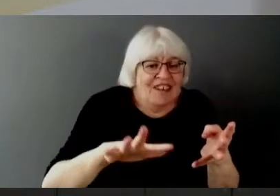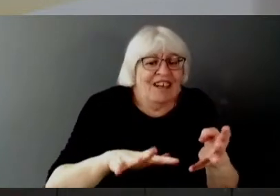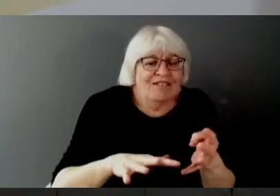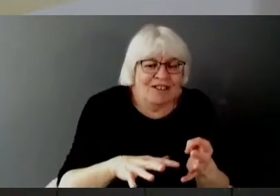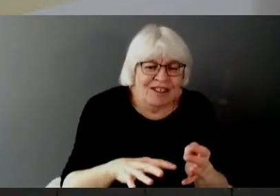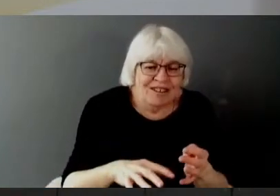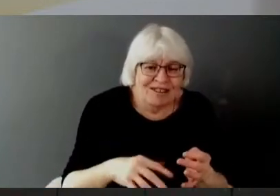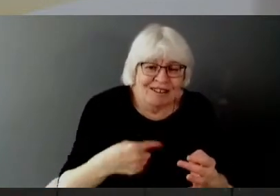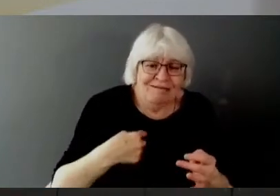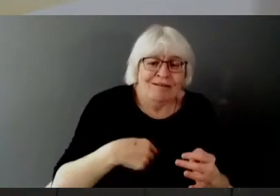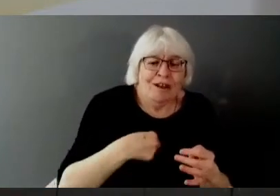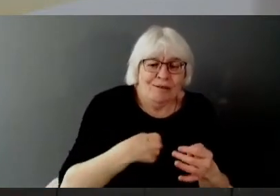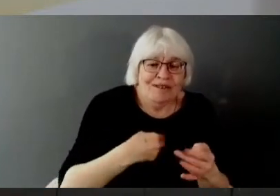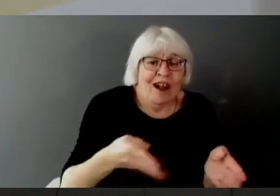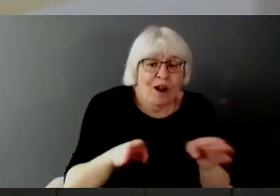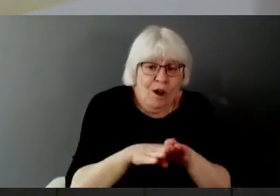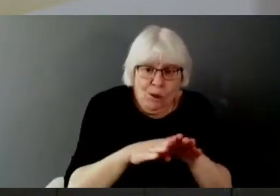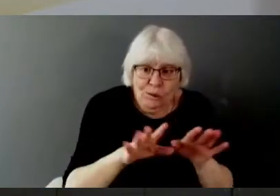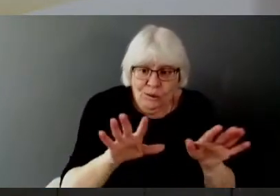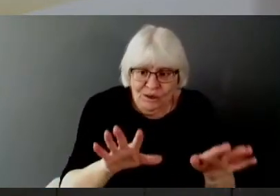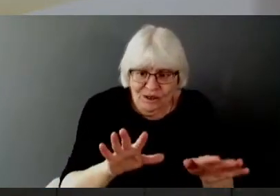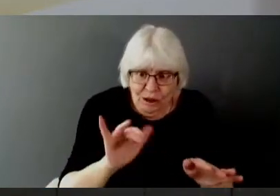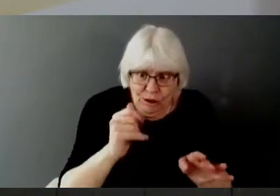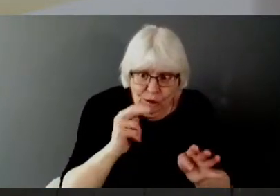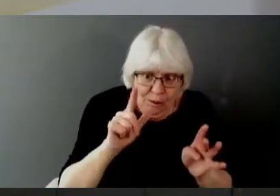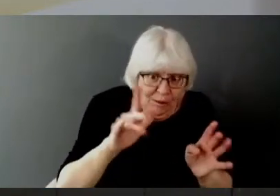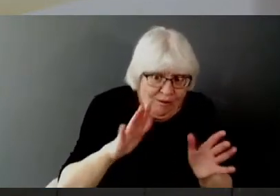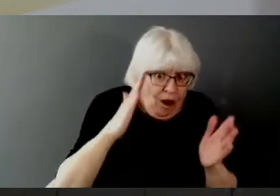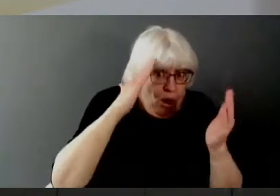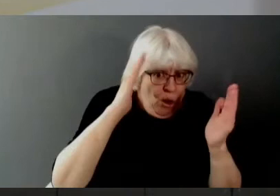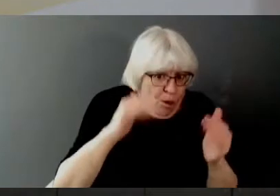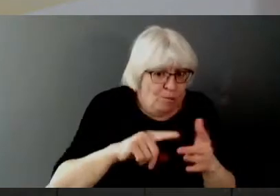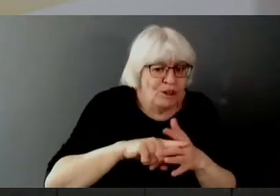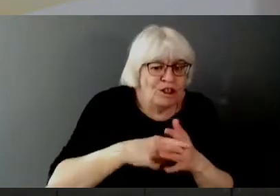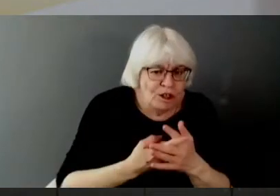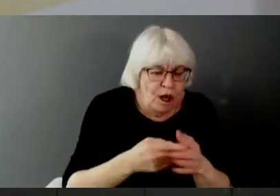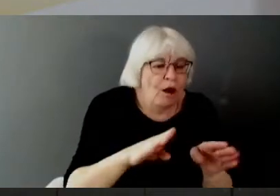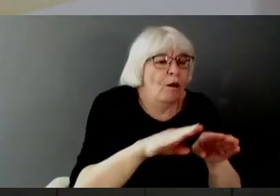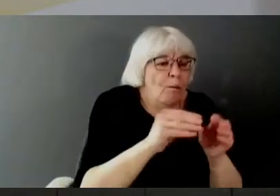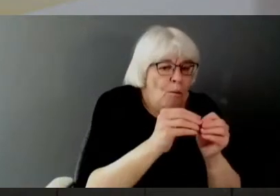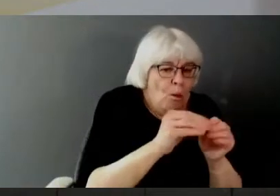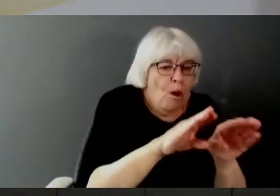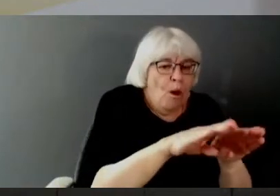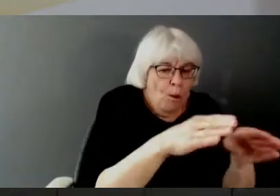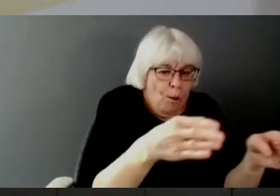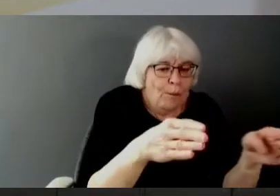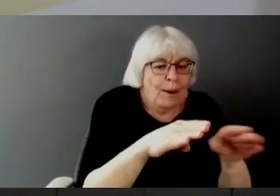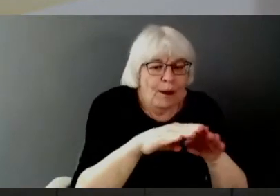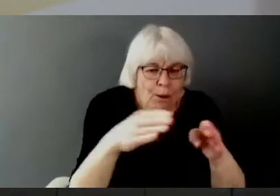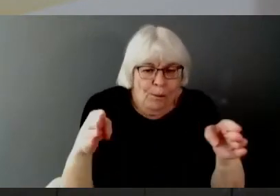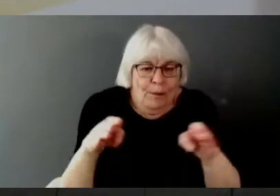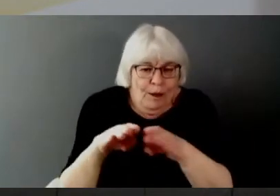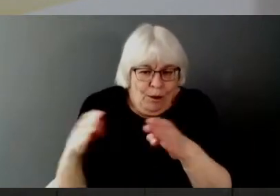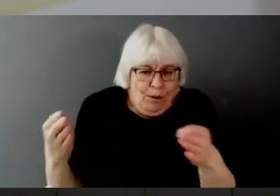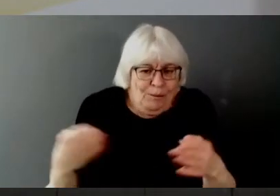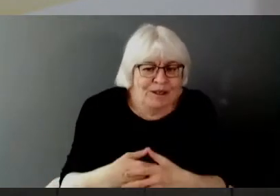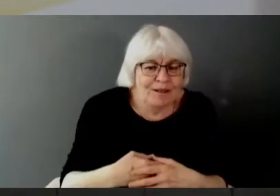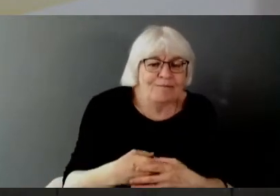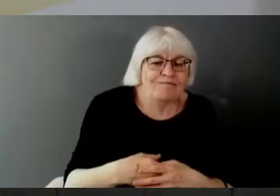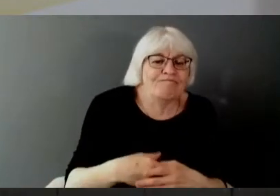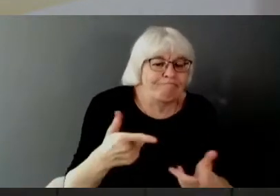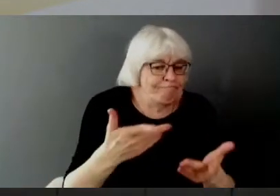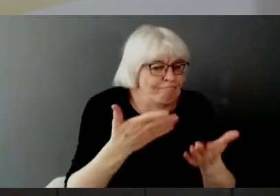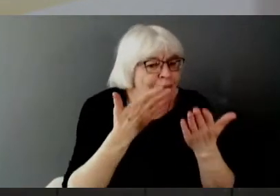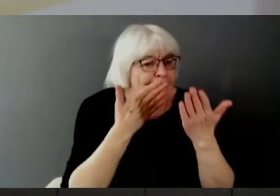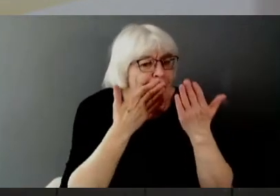to ease them up if we can on that date. Thank you. Is there any update on the online vaccination tracking?